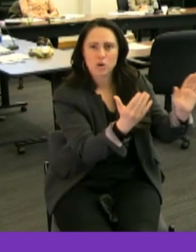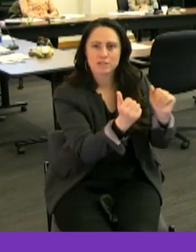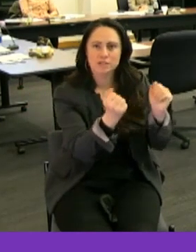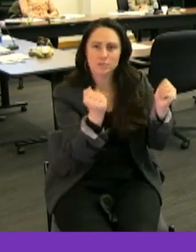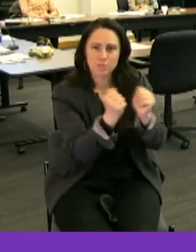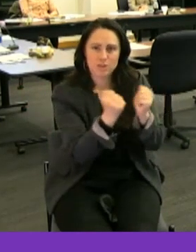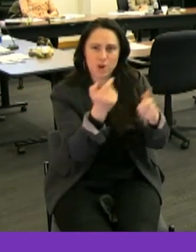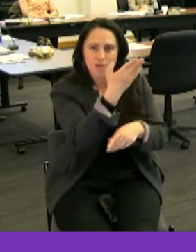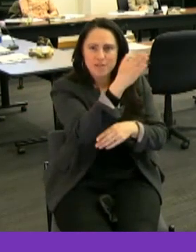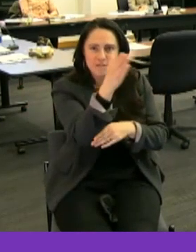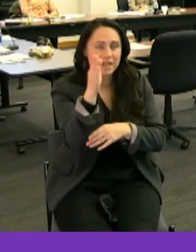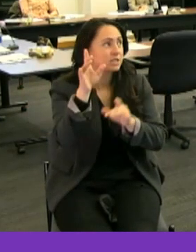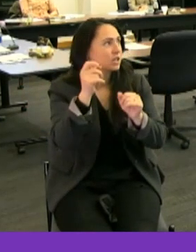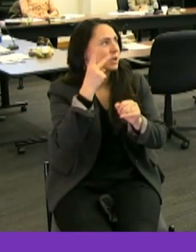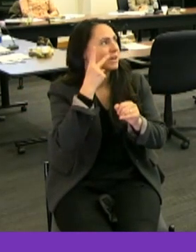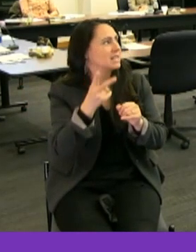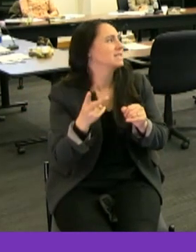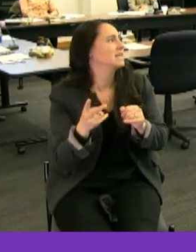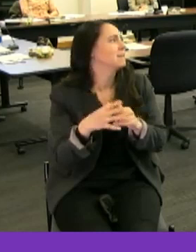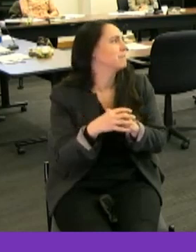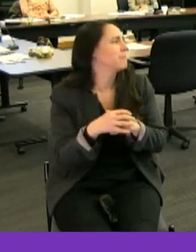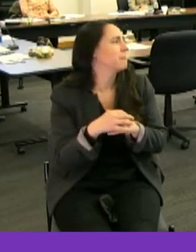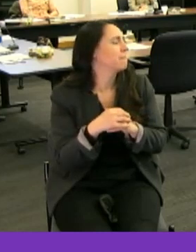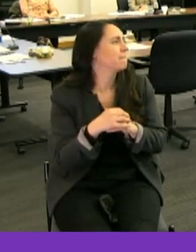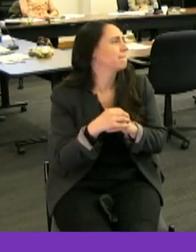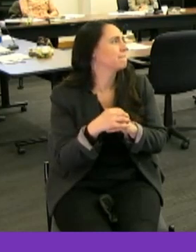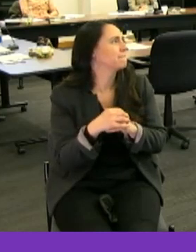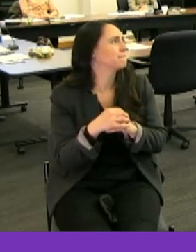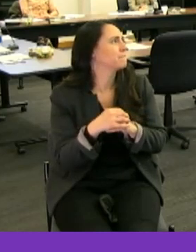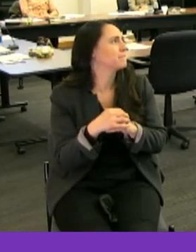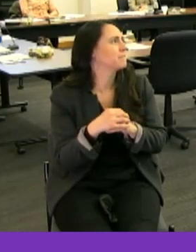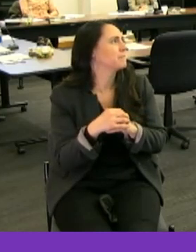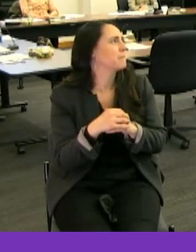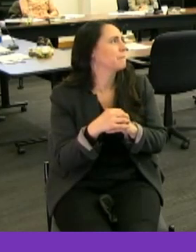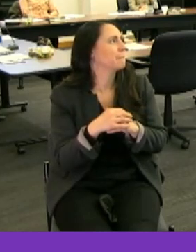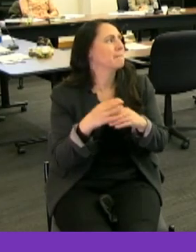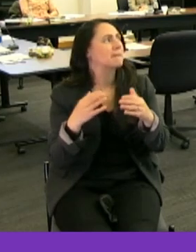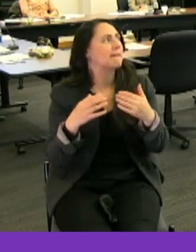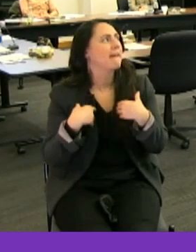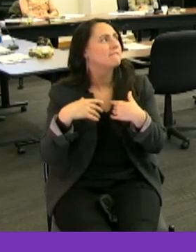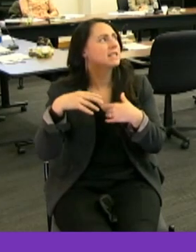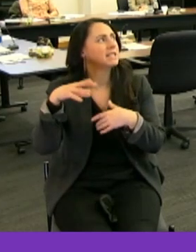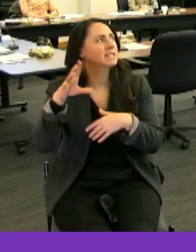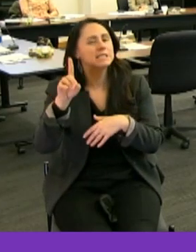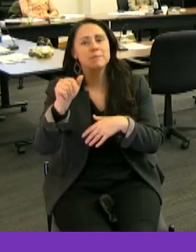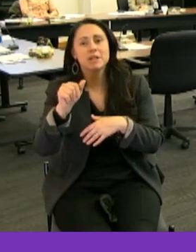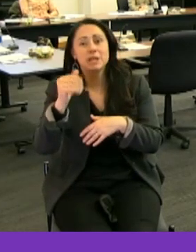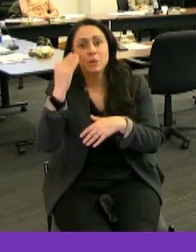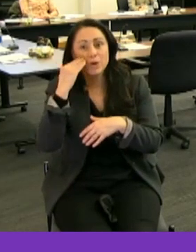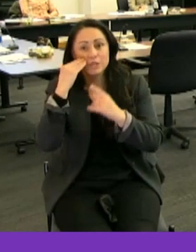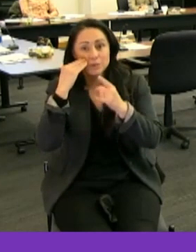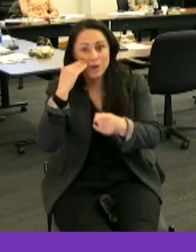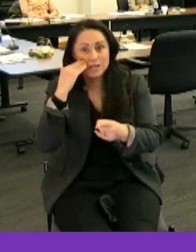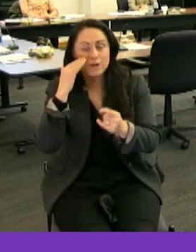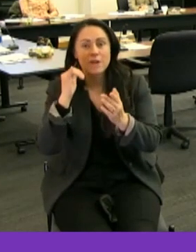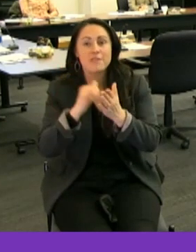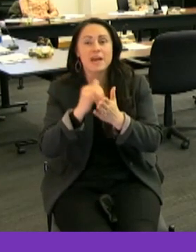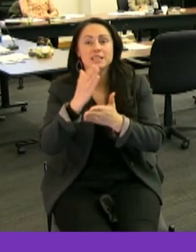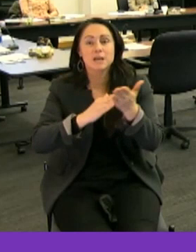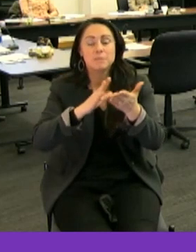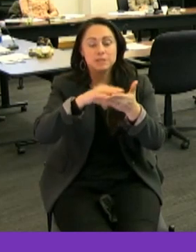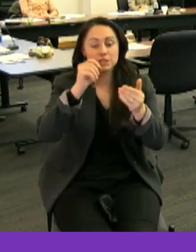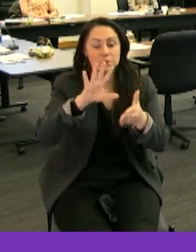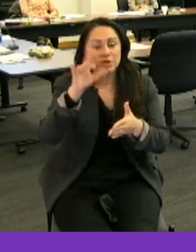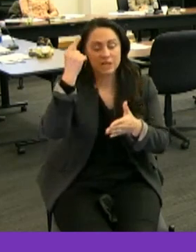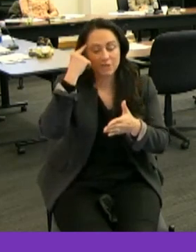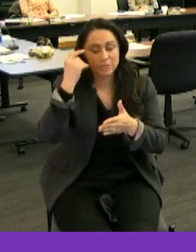As you can see, let me move you guys down. There you go. We have disability awareness right here. This is actually some student government